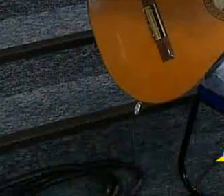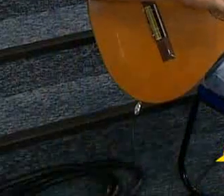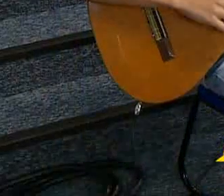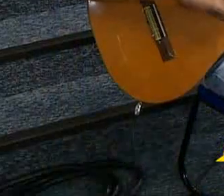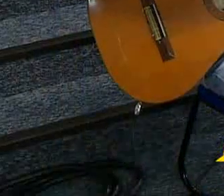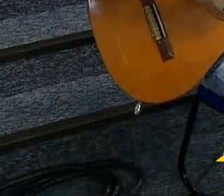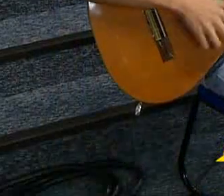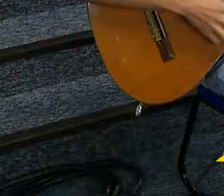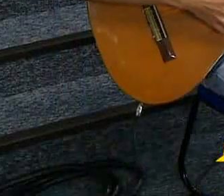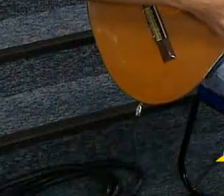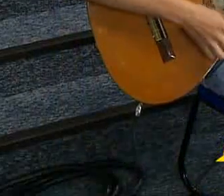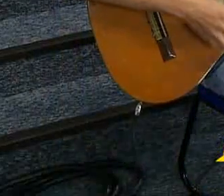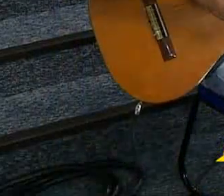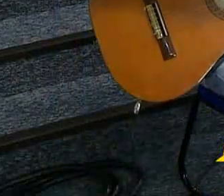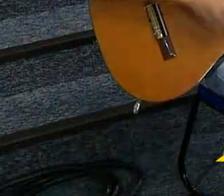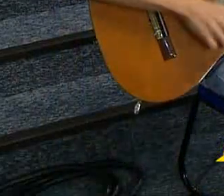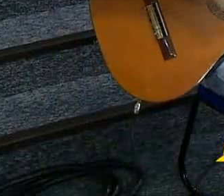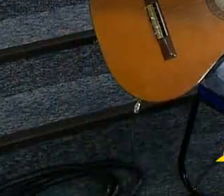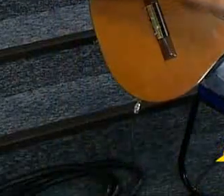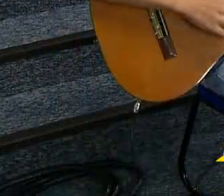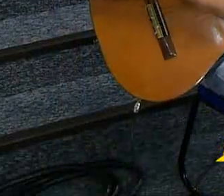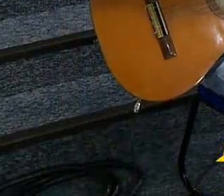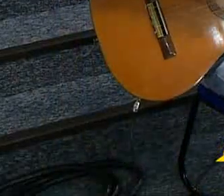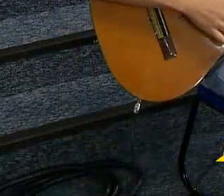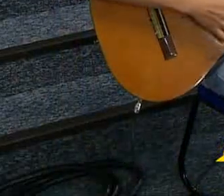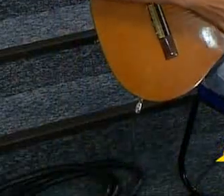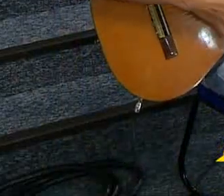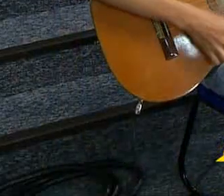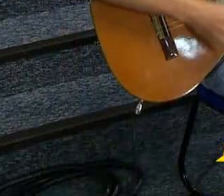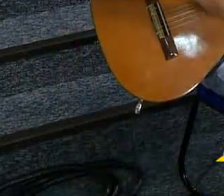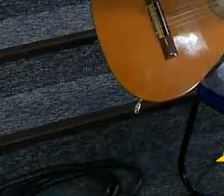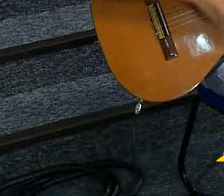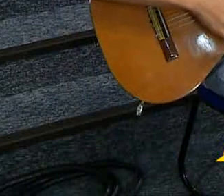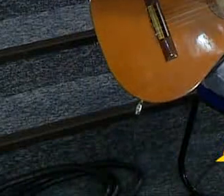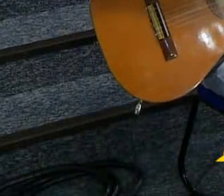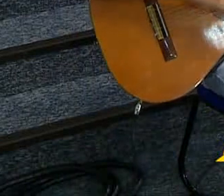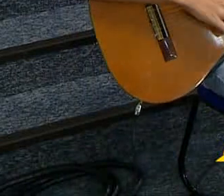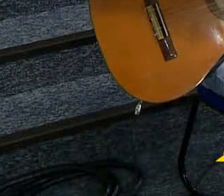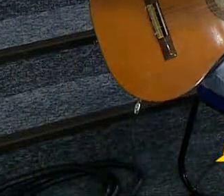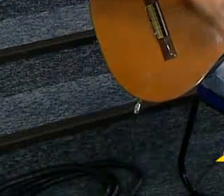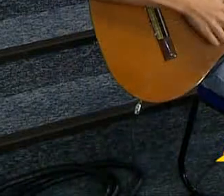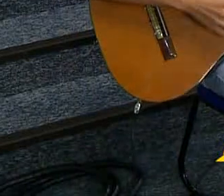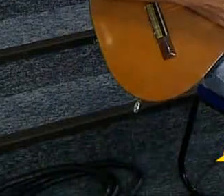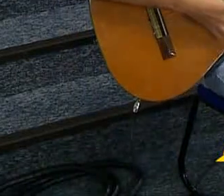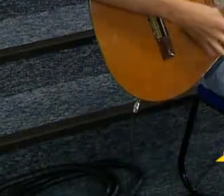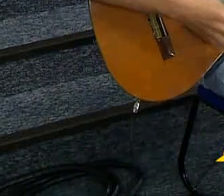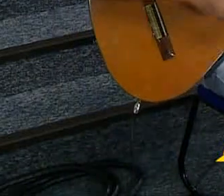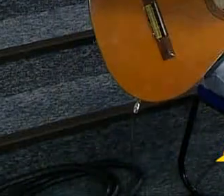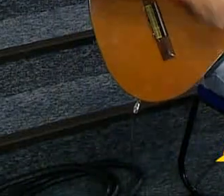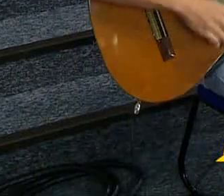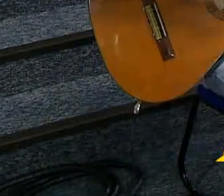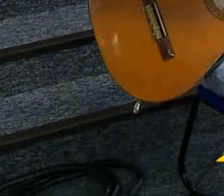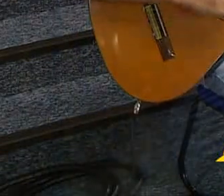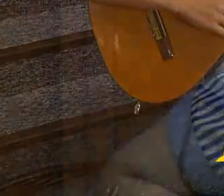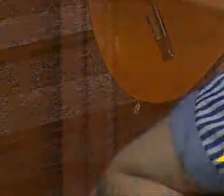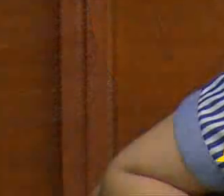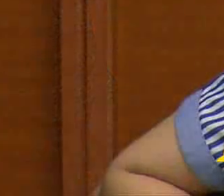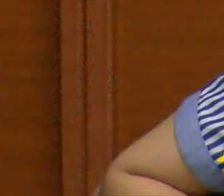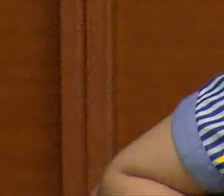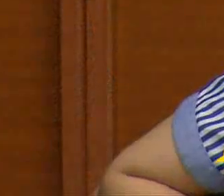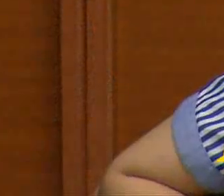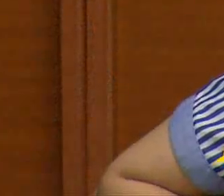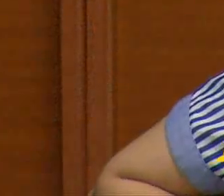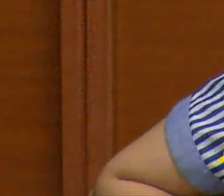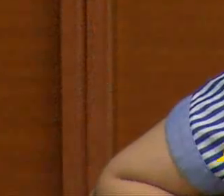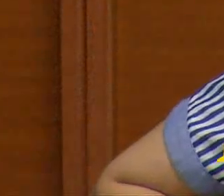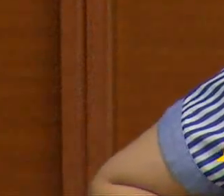from me. She's gone to heaven, so I've got to be good, so I can see my baby